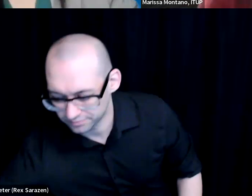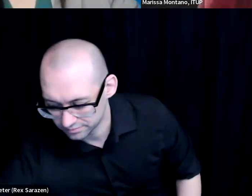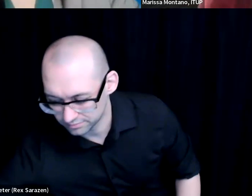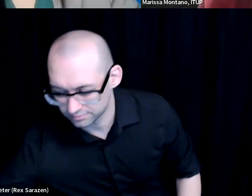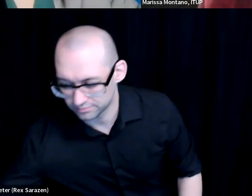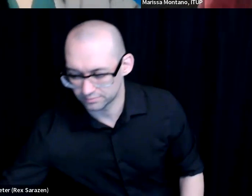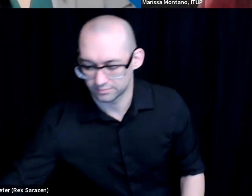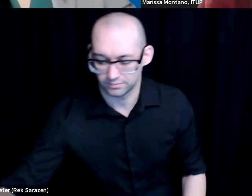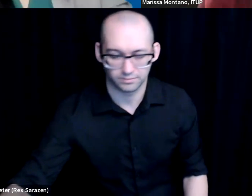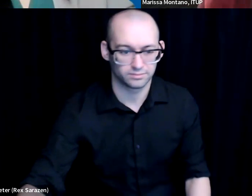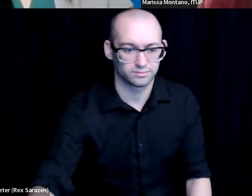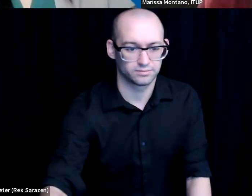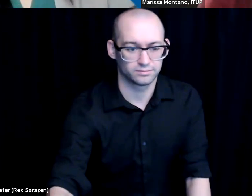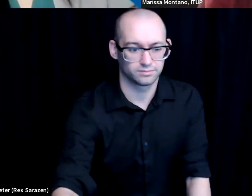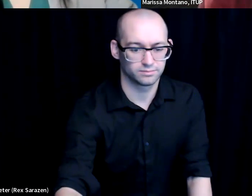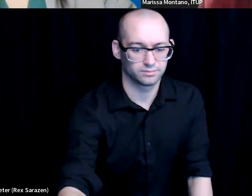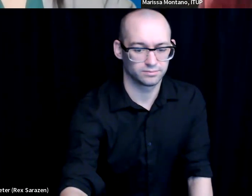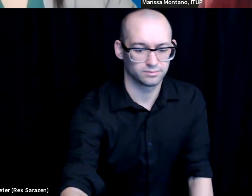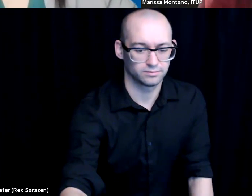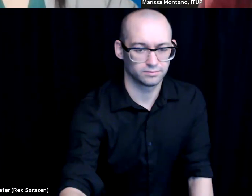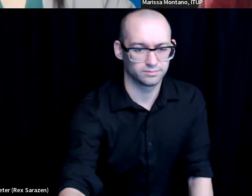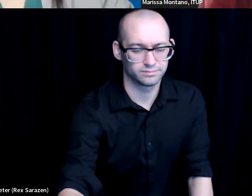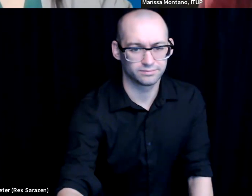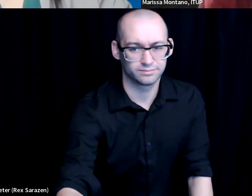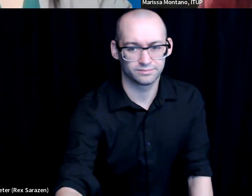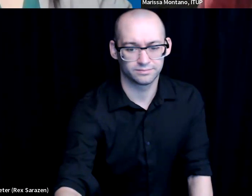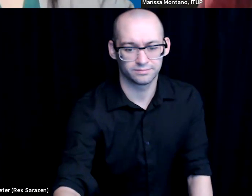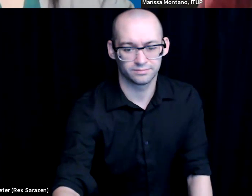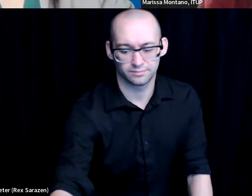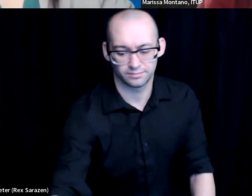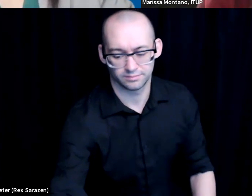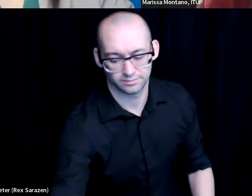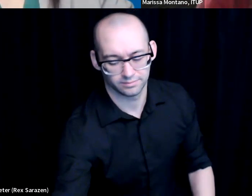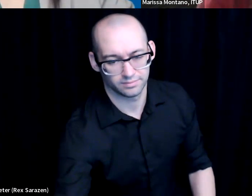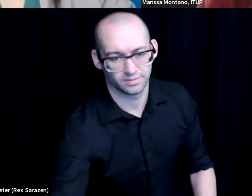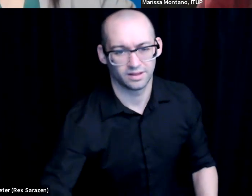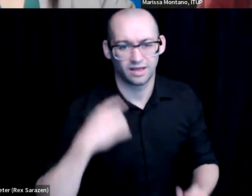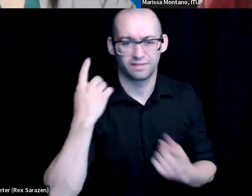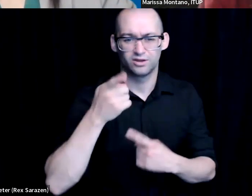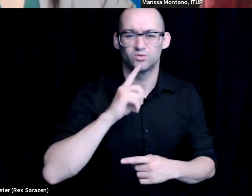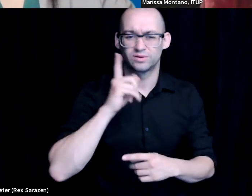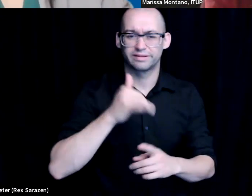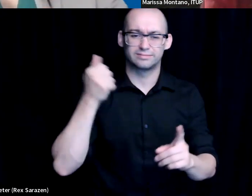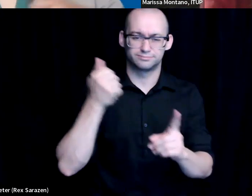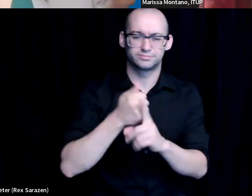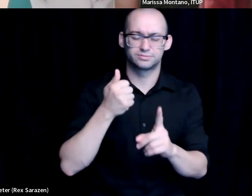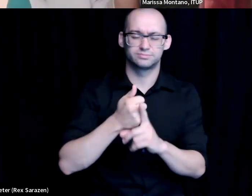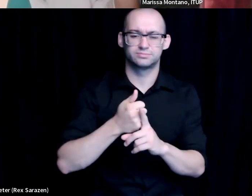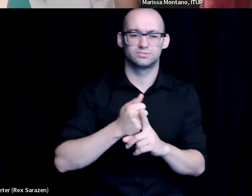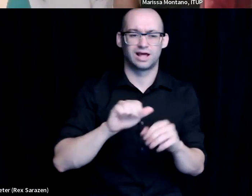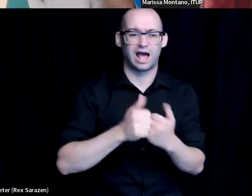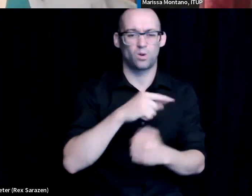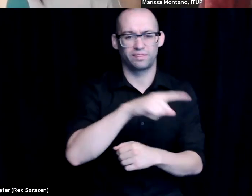Thanks so much, Marissa. I think you really hit the nail on the head there in terms of how these working groups have been